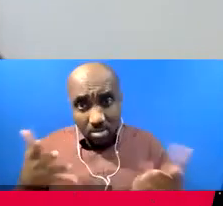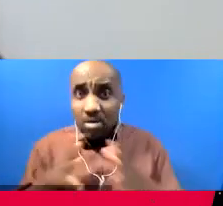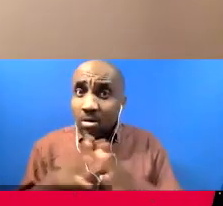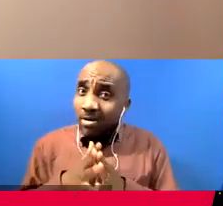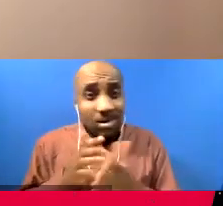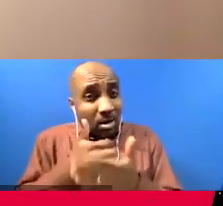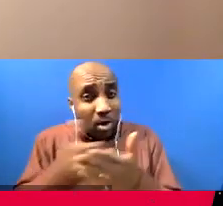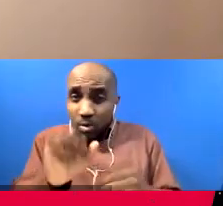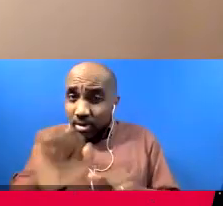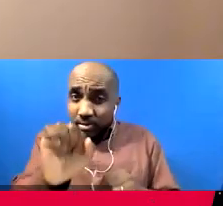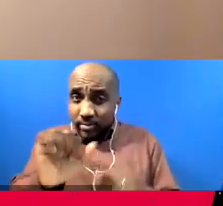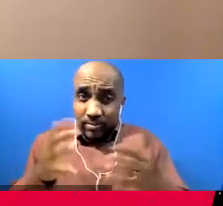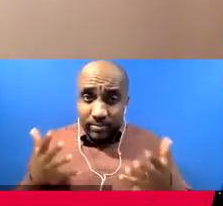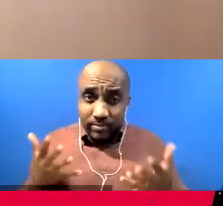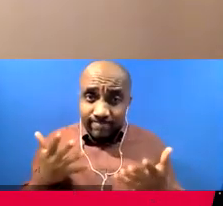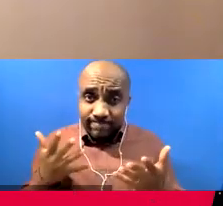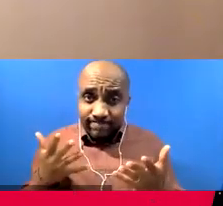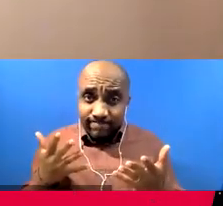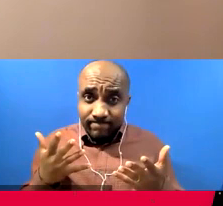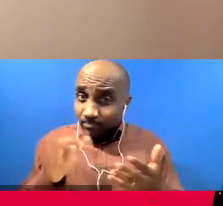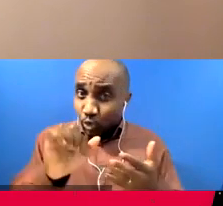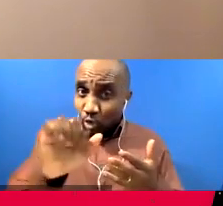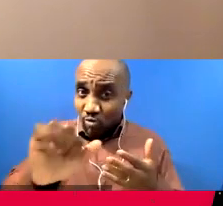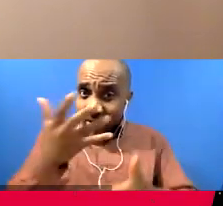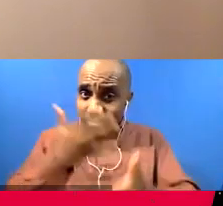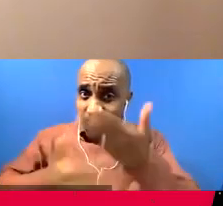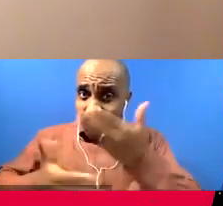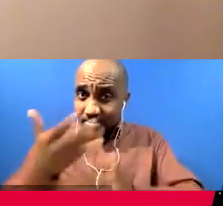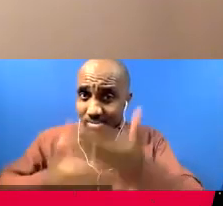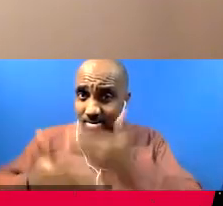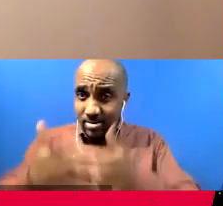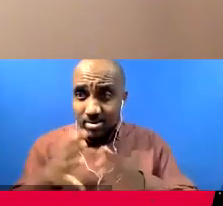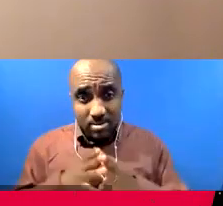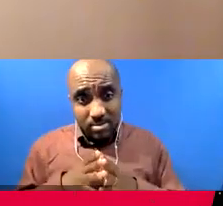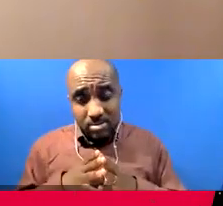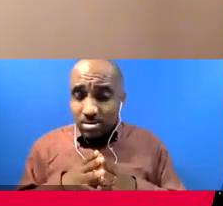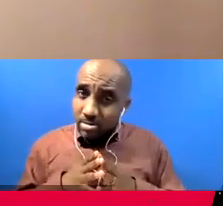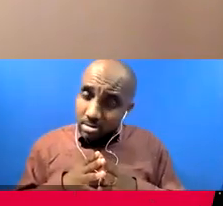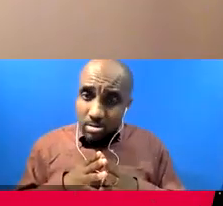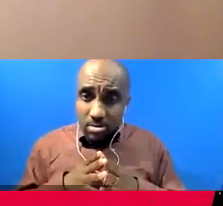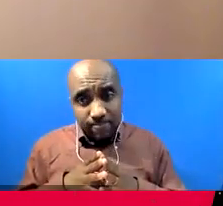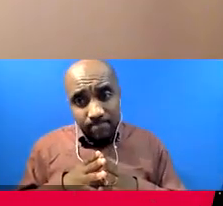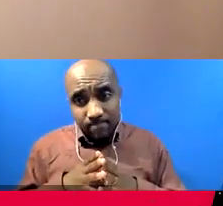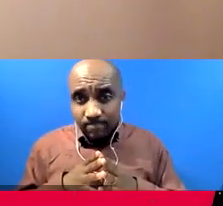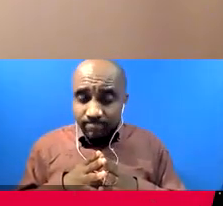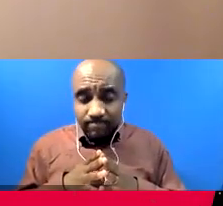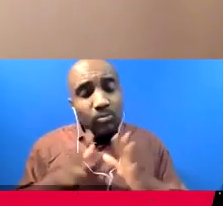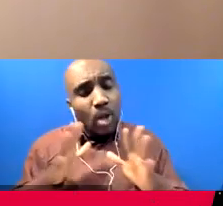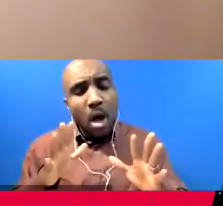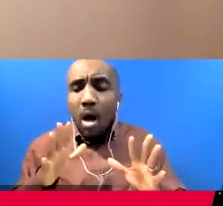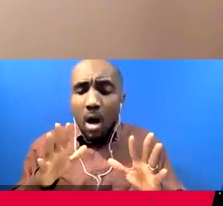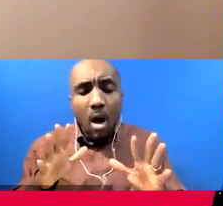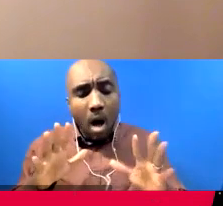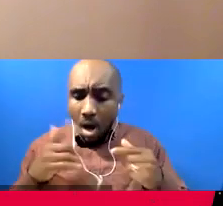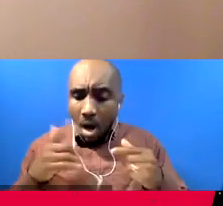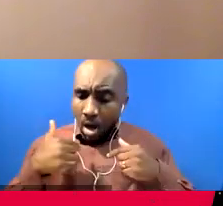Yeah. I mean, that I think, as always, you're entirely right in what you're saying, in that, like, it's more than